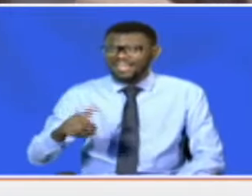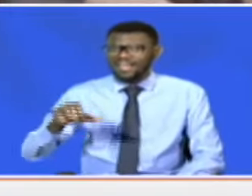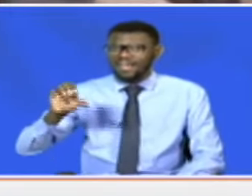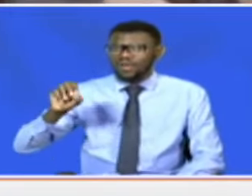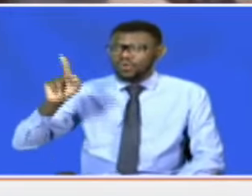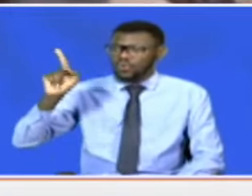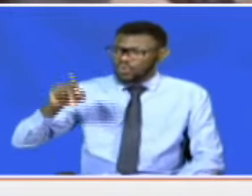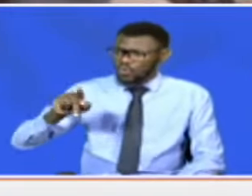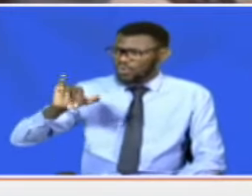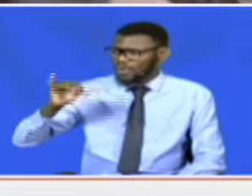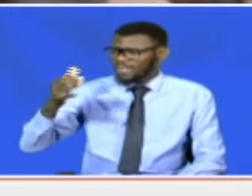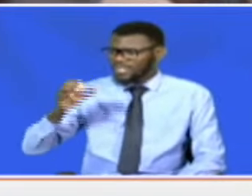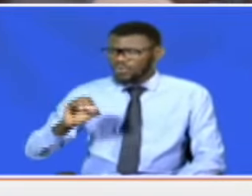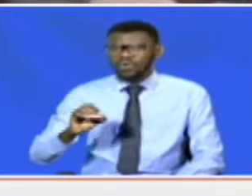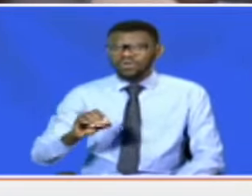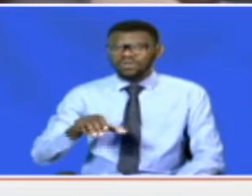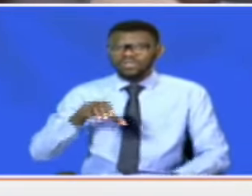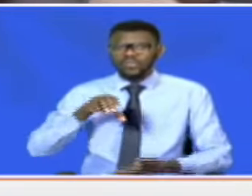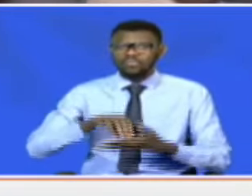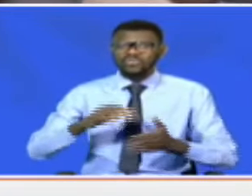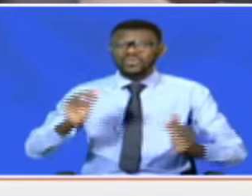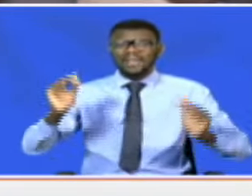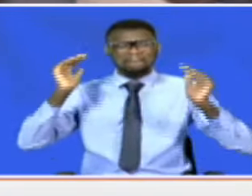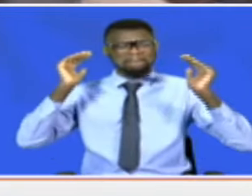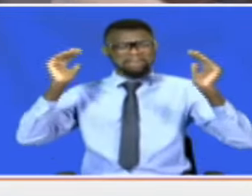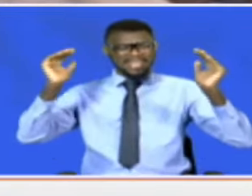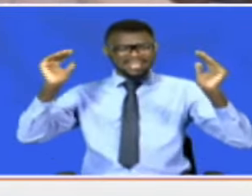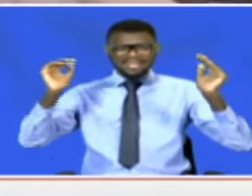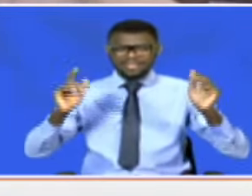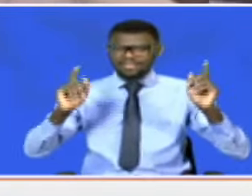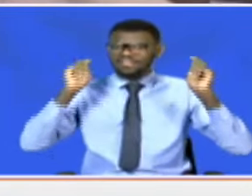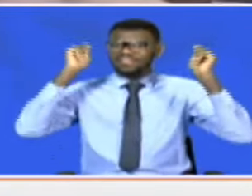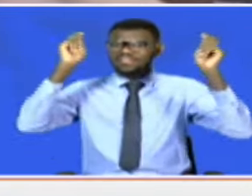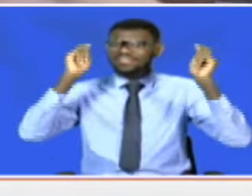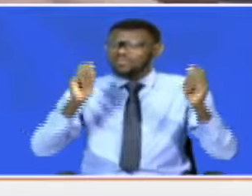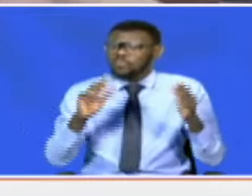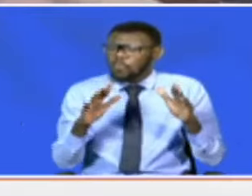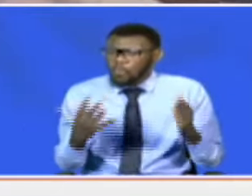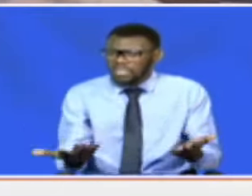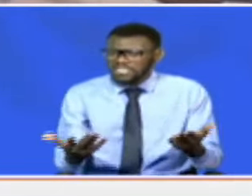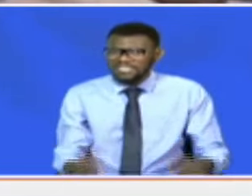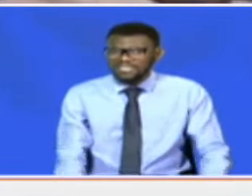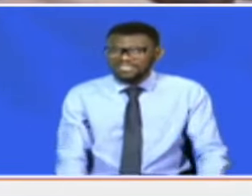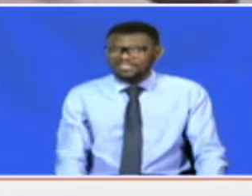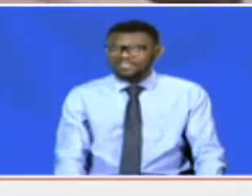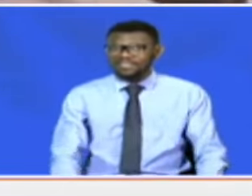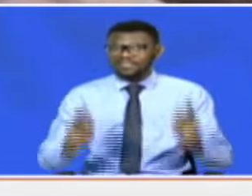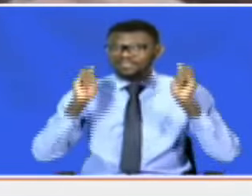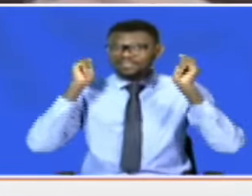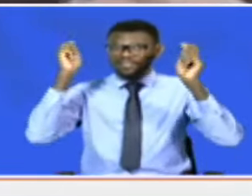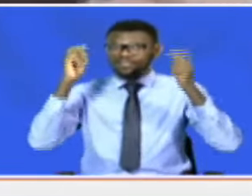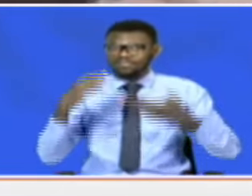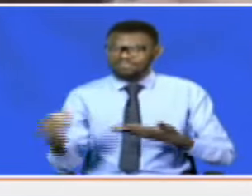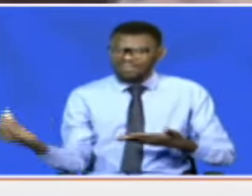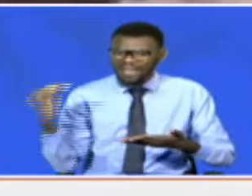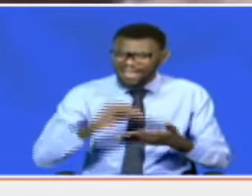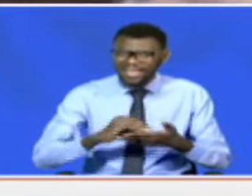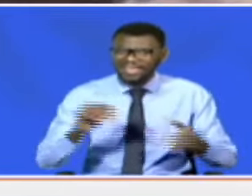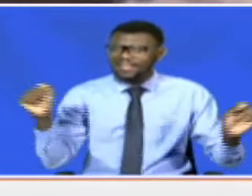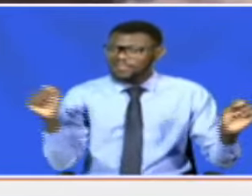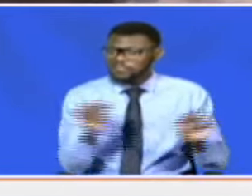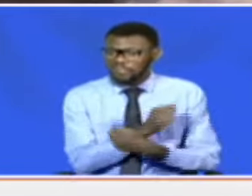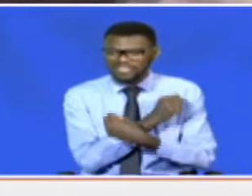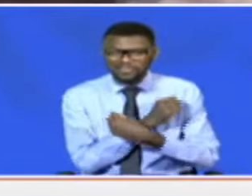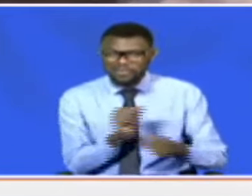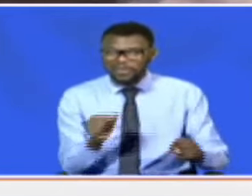cheo kubwa, sasa tena tufanye mandamano ya nini bwana? Hatuwezi fanya mandamano tena bwana, kwa maana